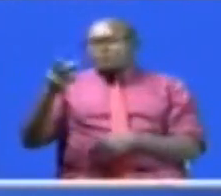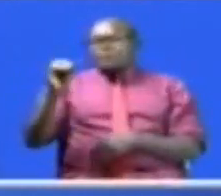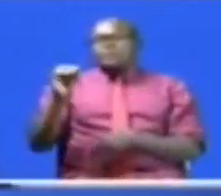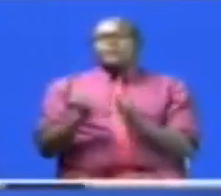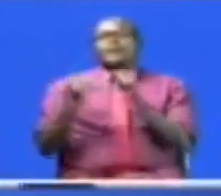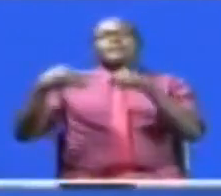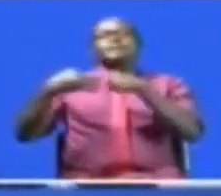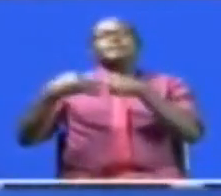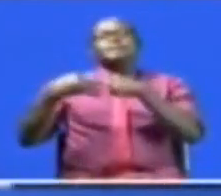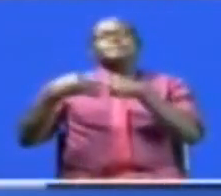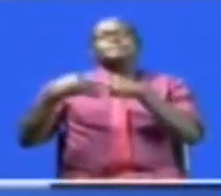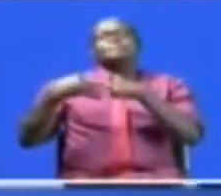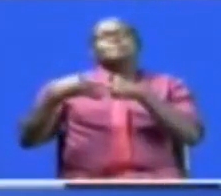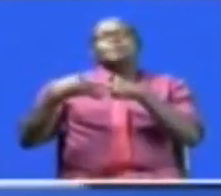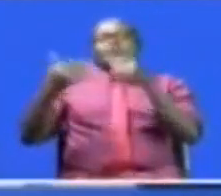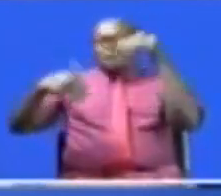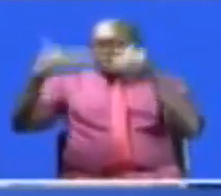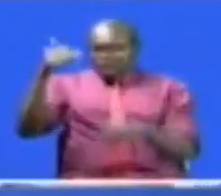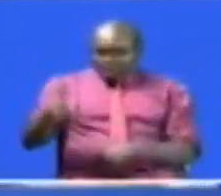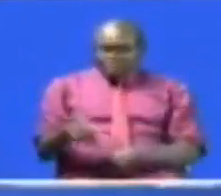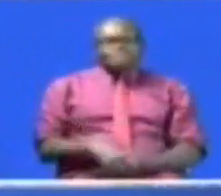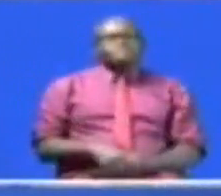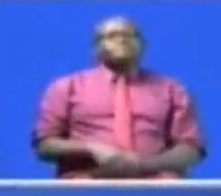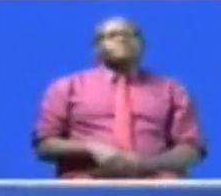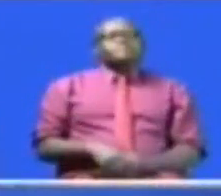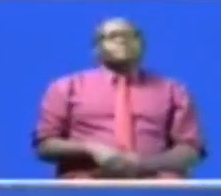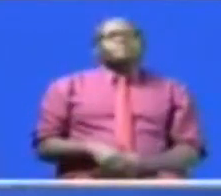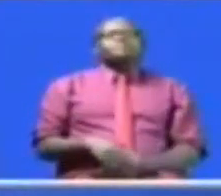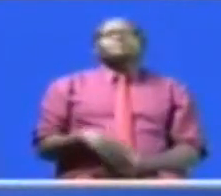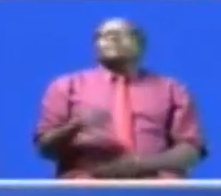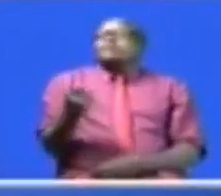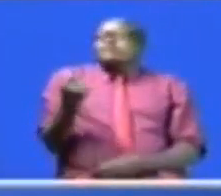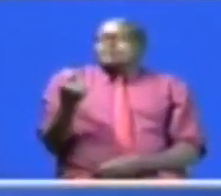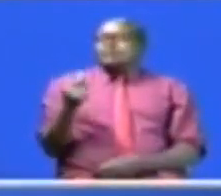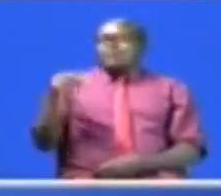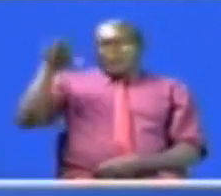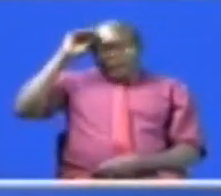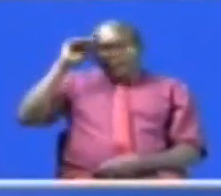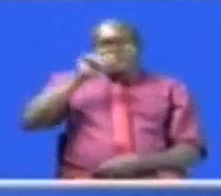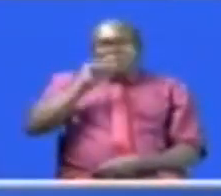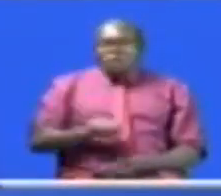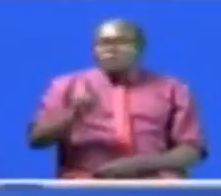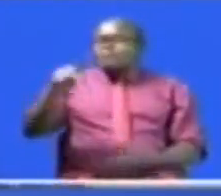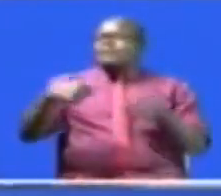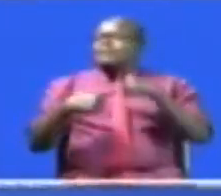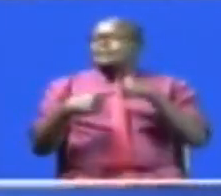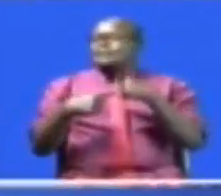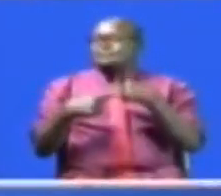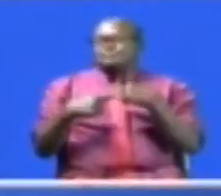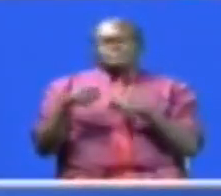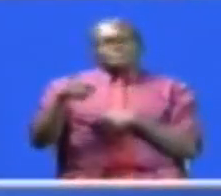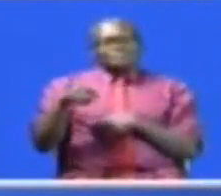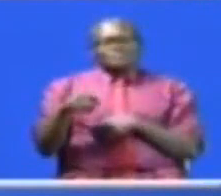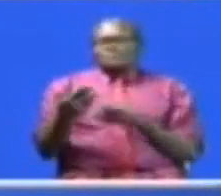with a degree in genomics science from JKUAT, the only such course offered in the country. The 26-year-old is fearful that